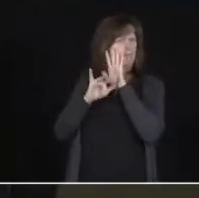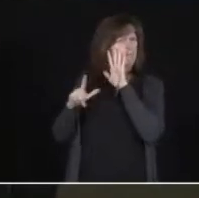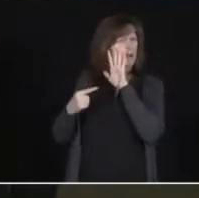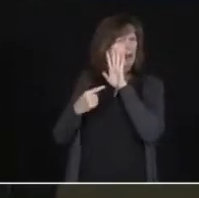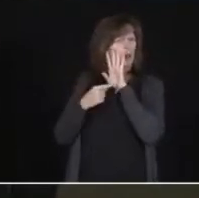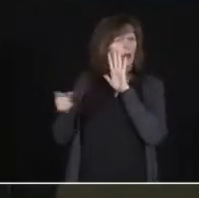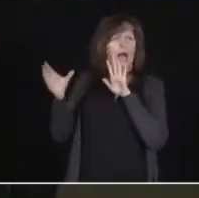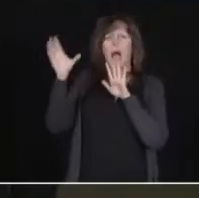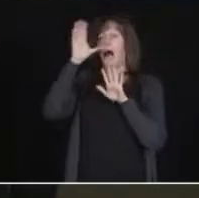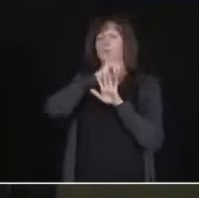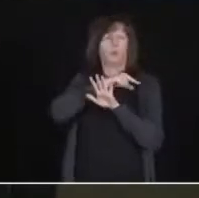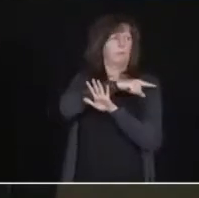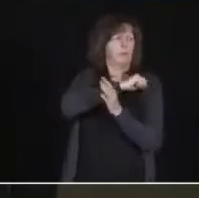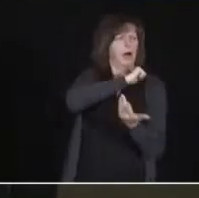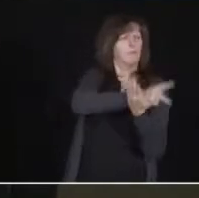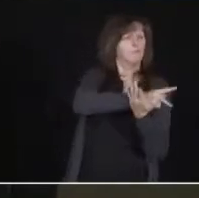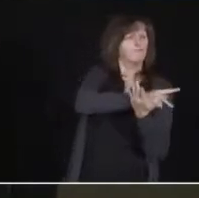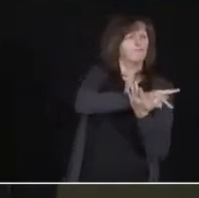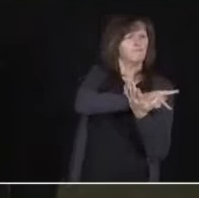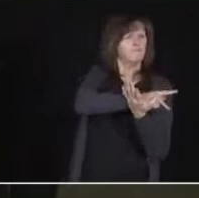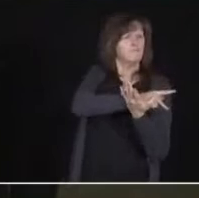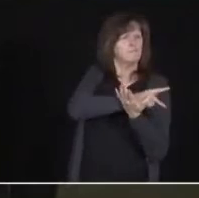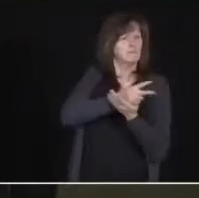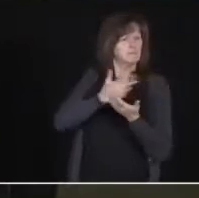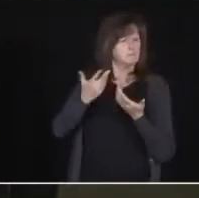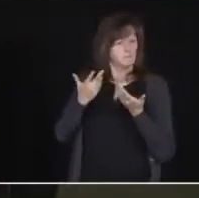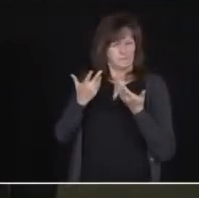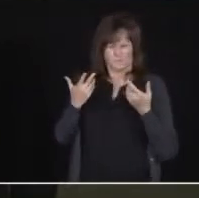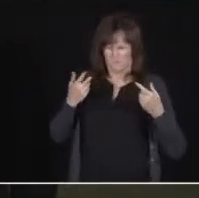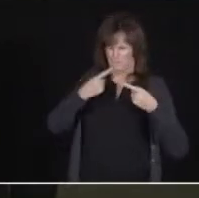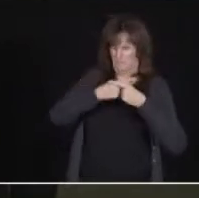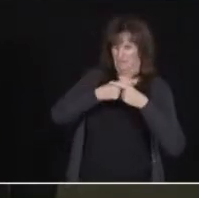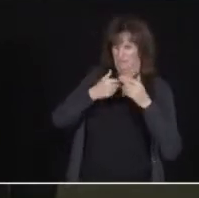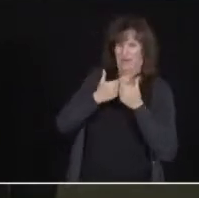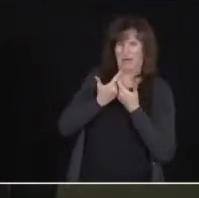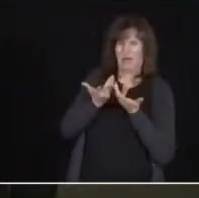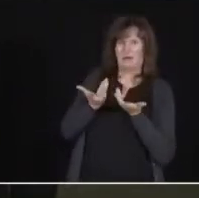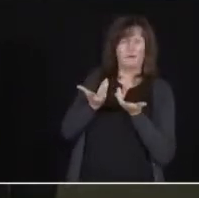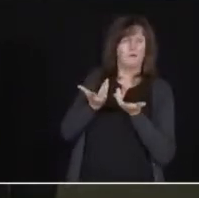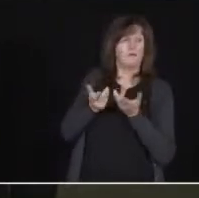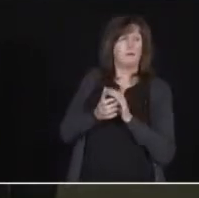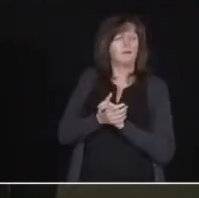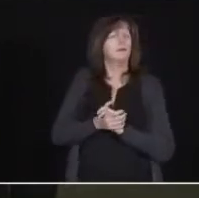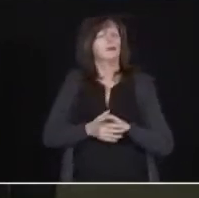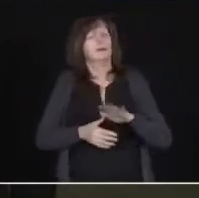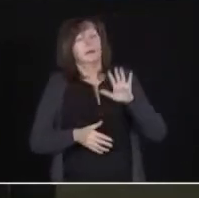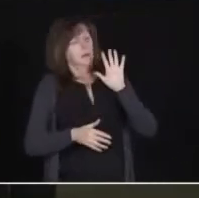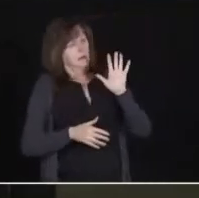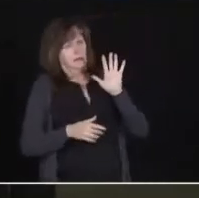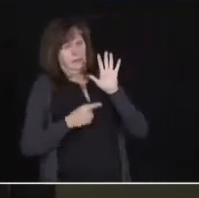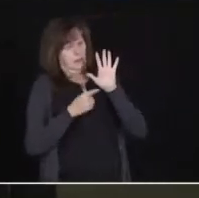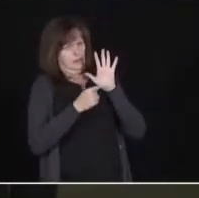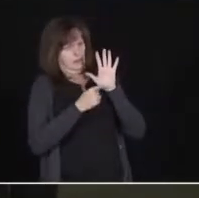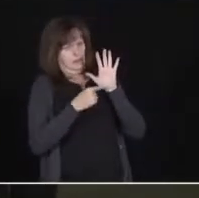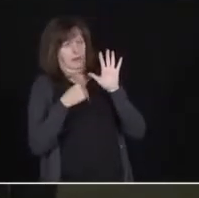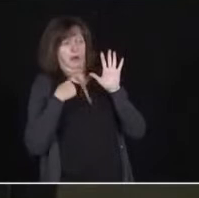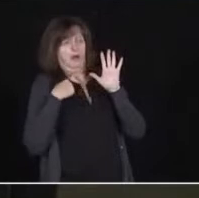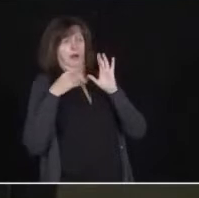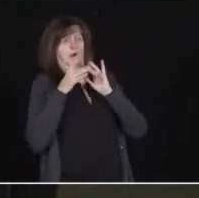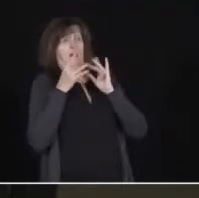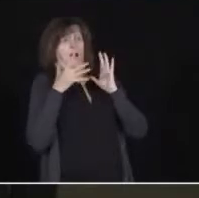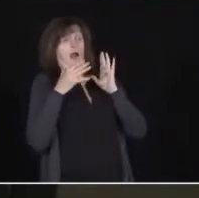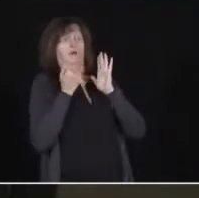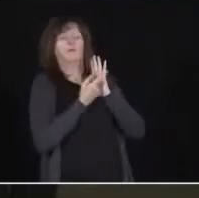they've gone through the process and they've gotten approval? Well, it doesn't say they're got approval already, but they're going to go through the process